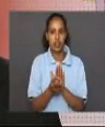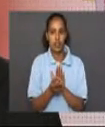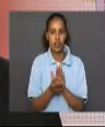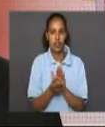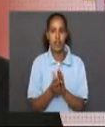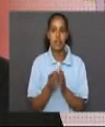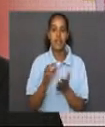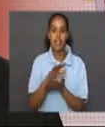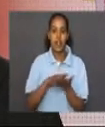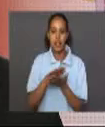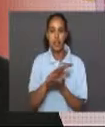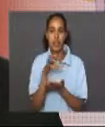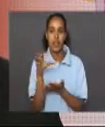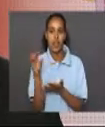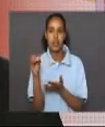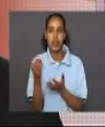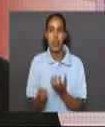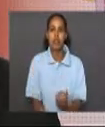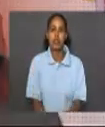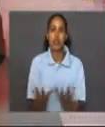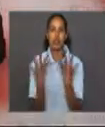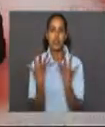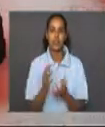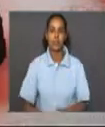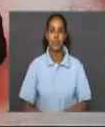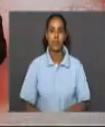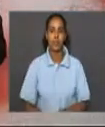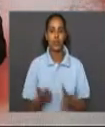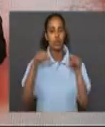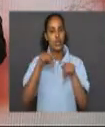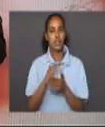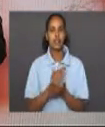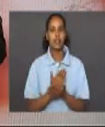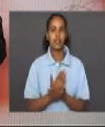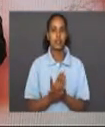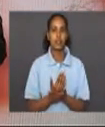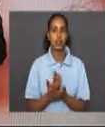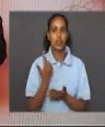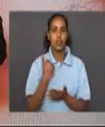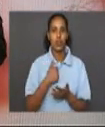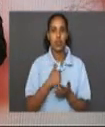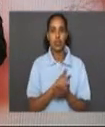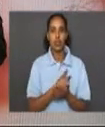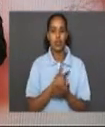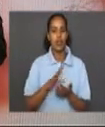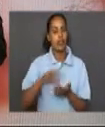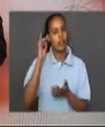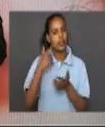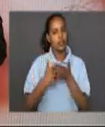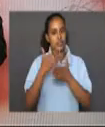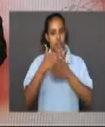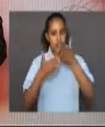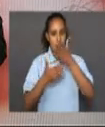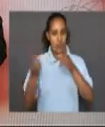in fertilizers and explosives. In today's lesson, we are going to learn the